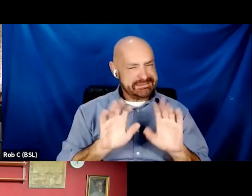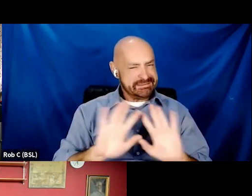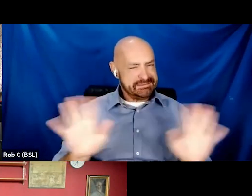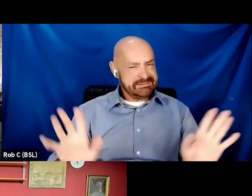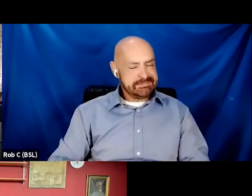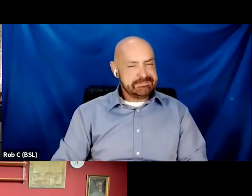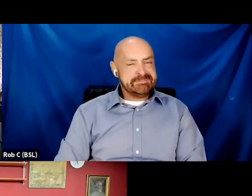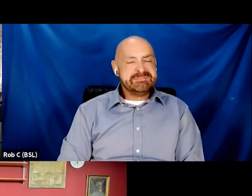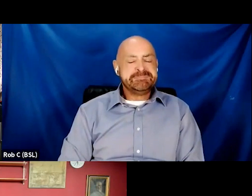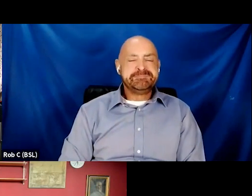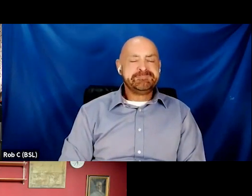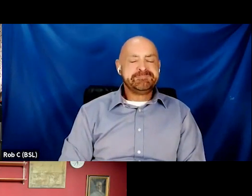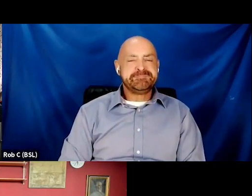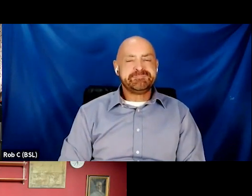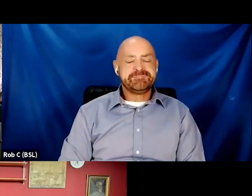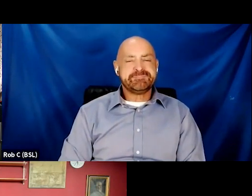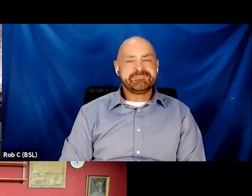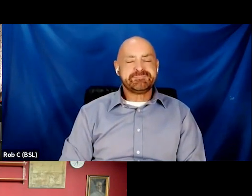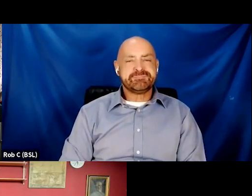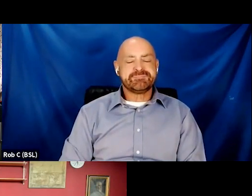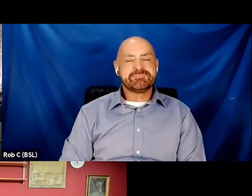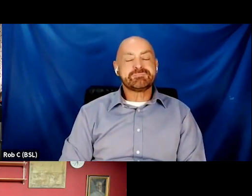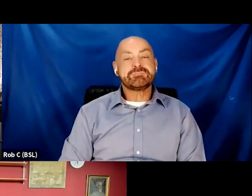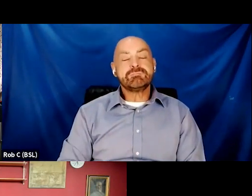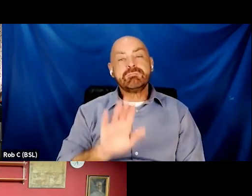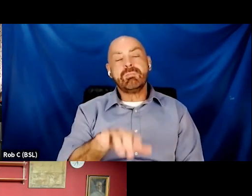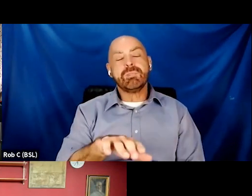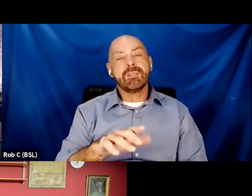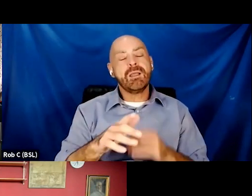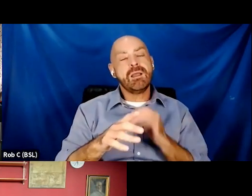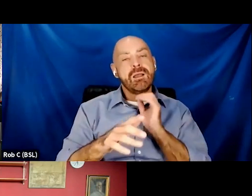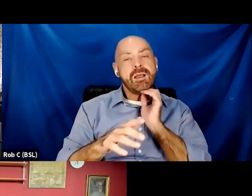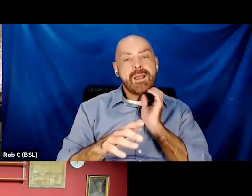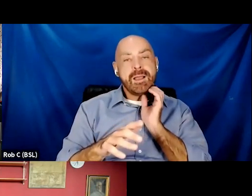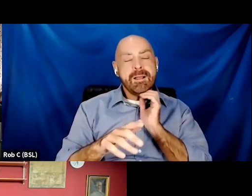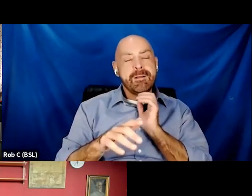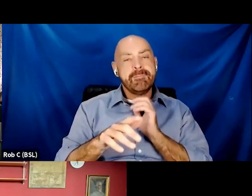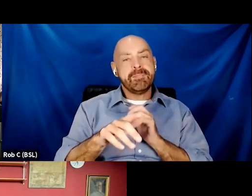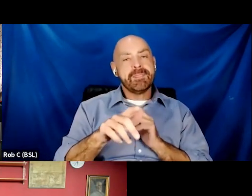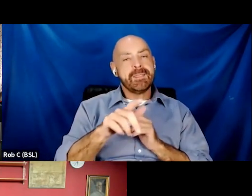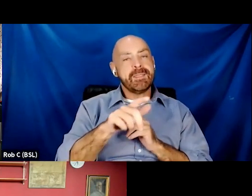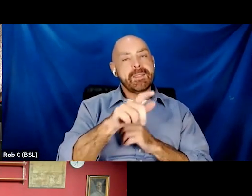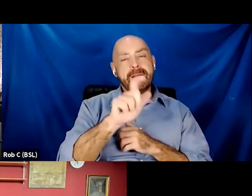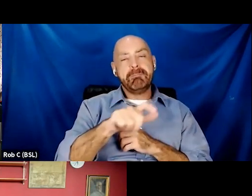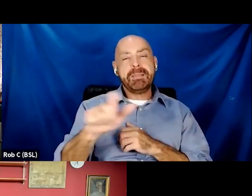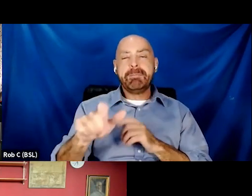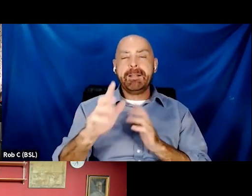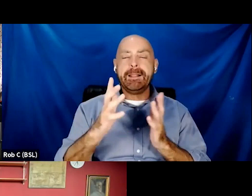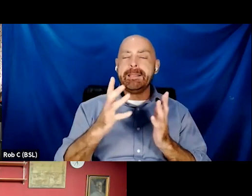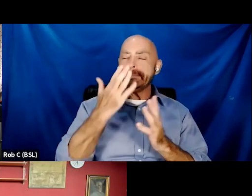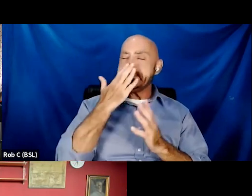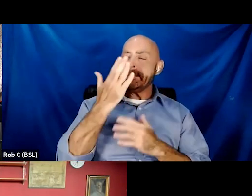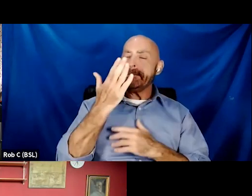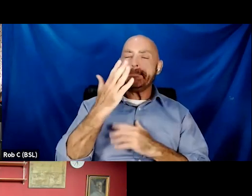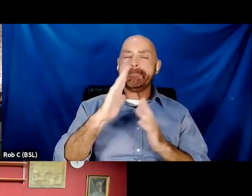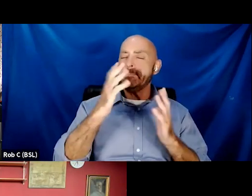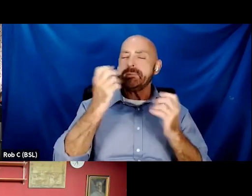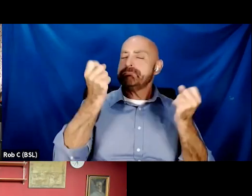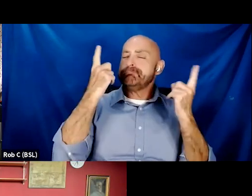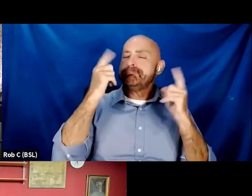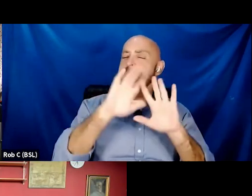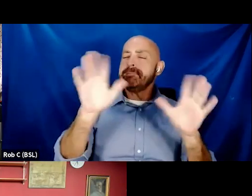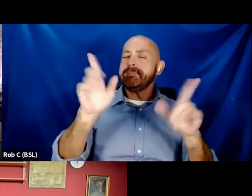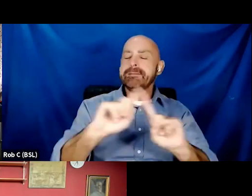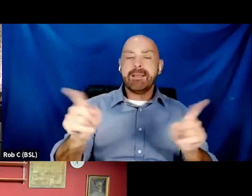on this. That people were not aware of the huge differences. I can remember at one point, January